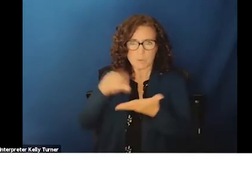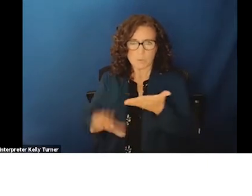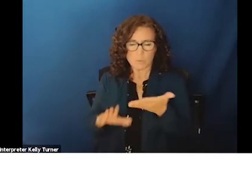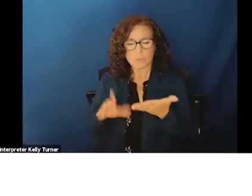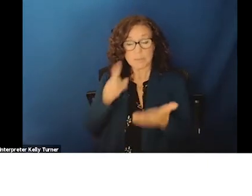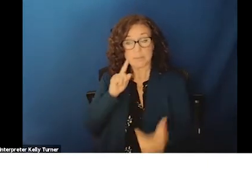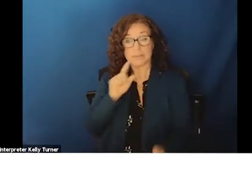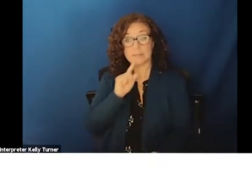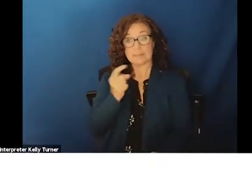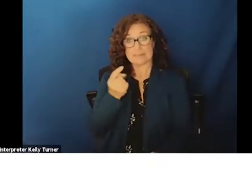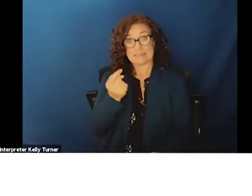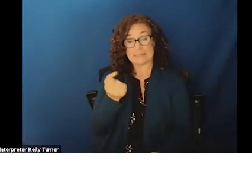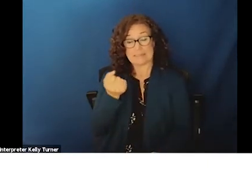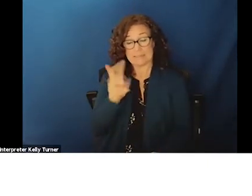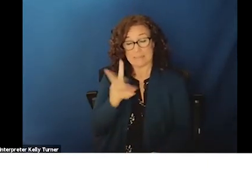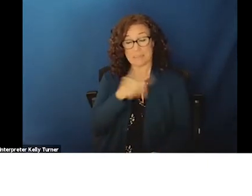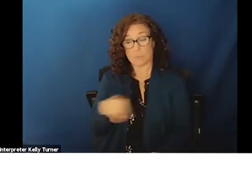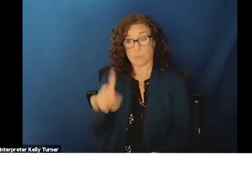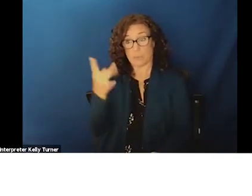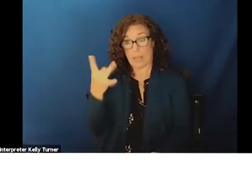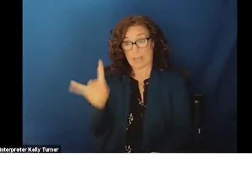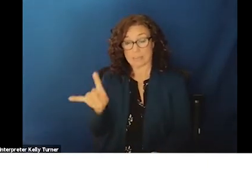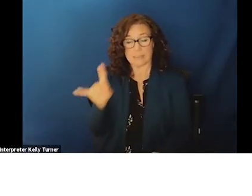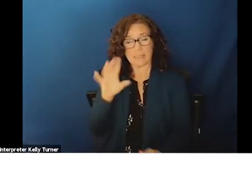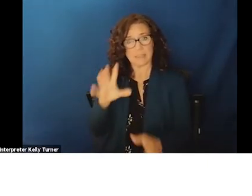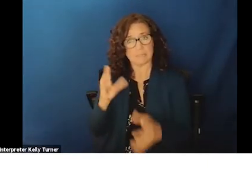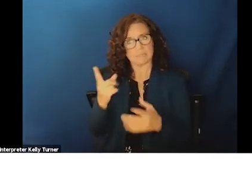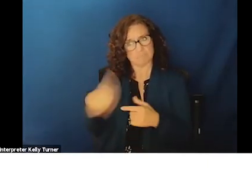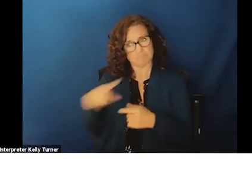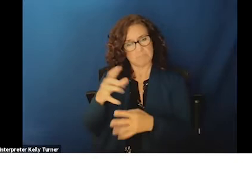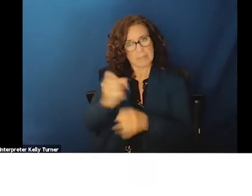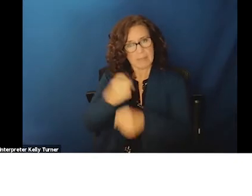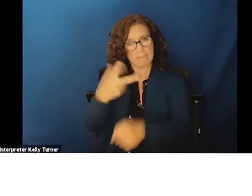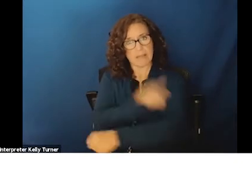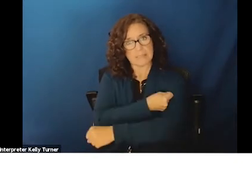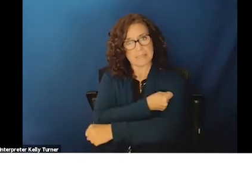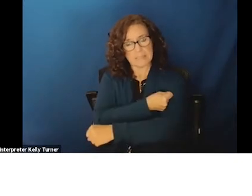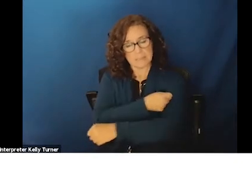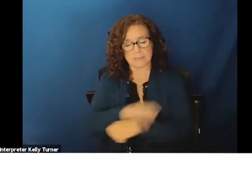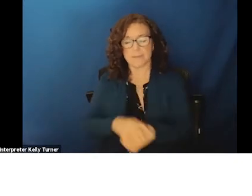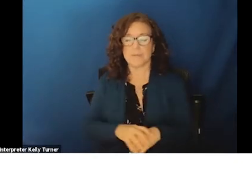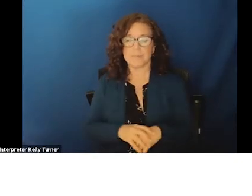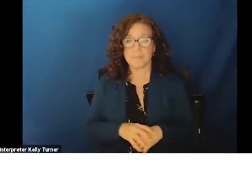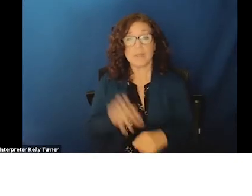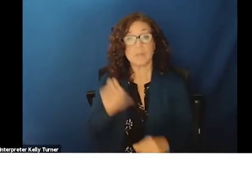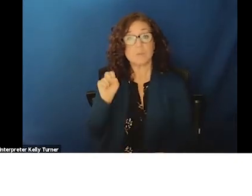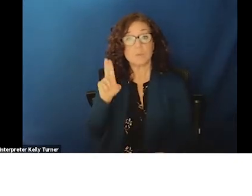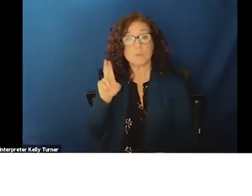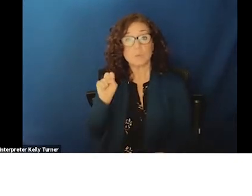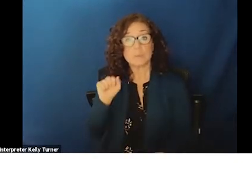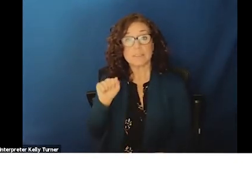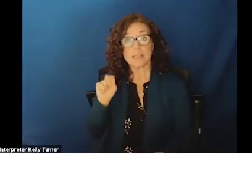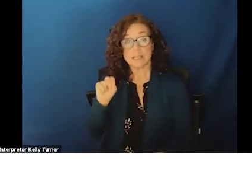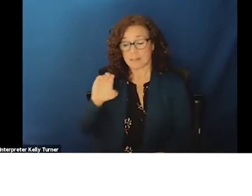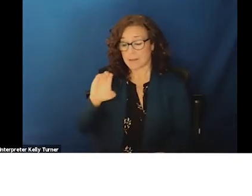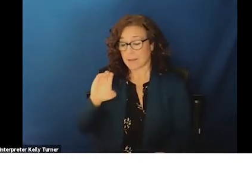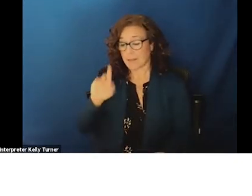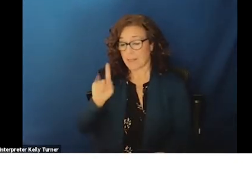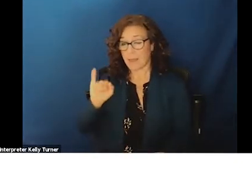vaccination appointments. Word is, and Susan Klein Rothschild mentioned this just a few minutes